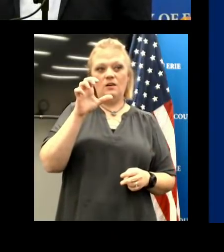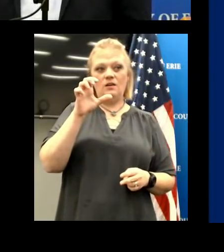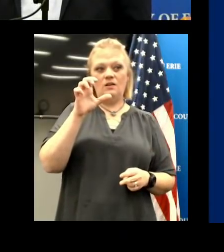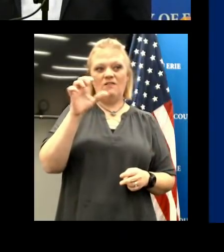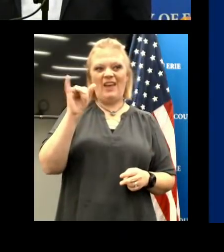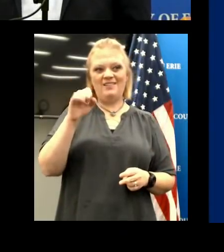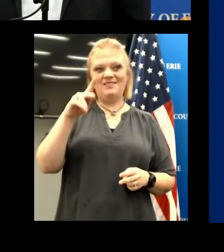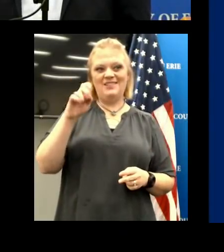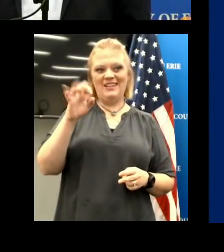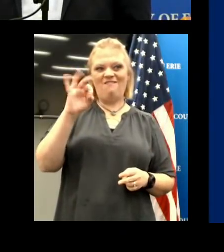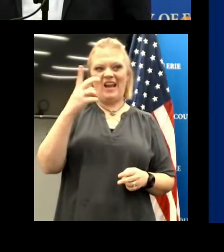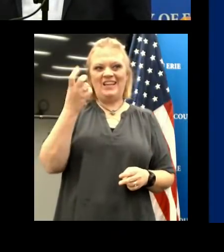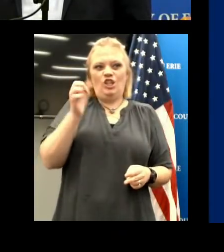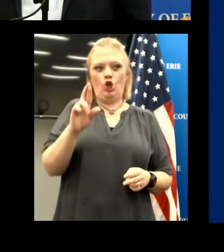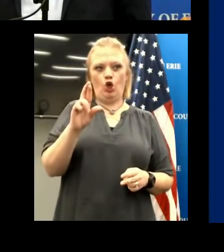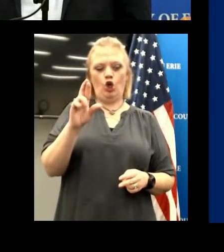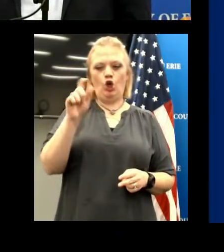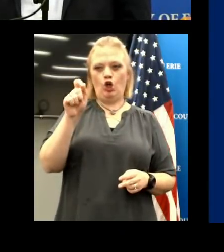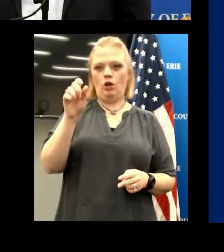vaccinefinder.org.